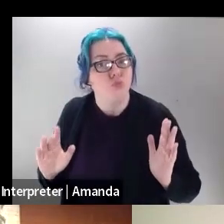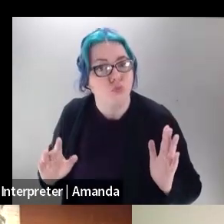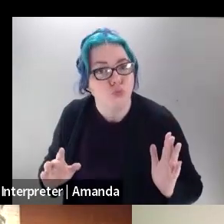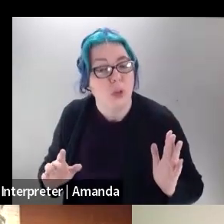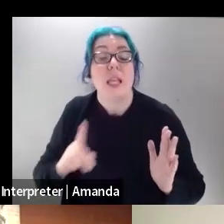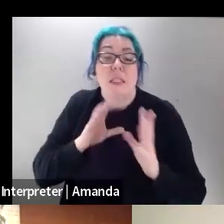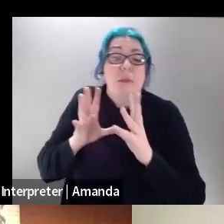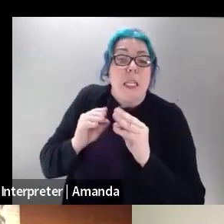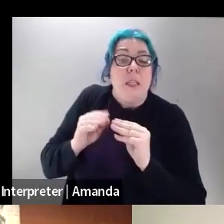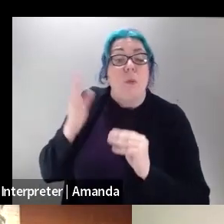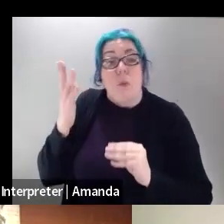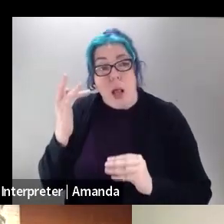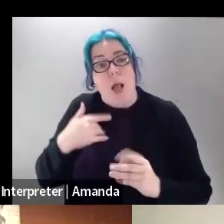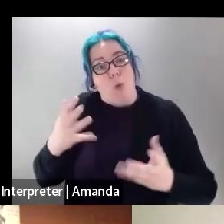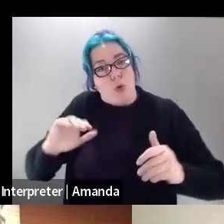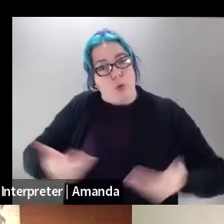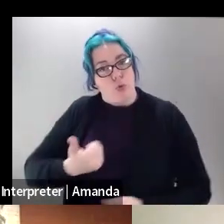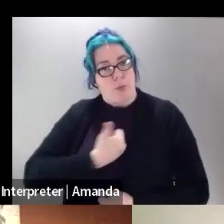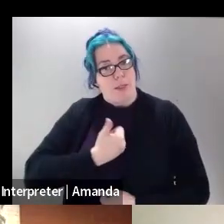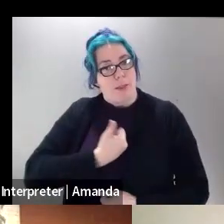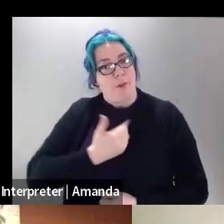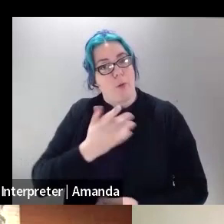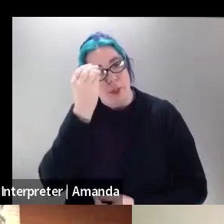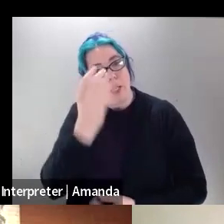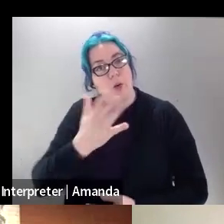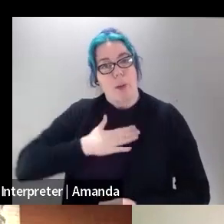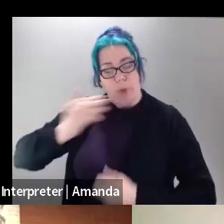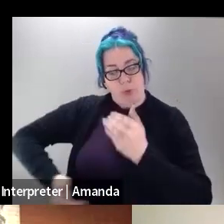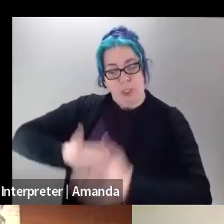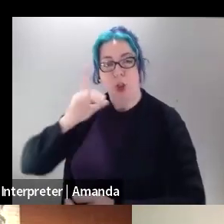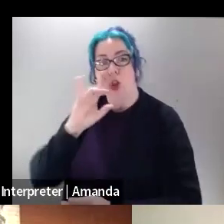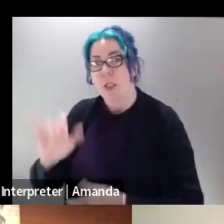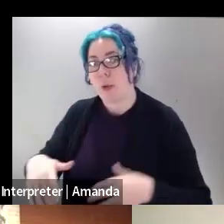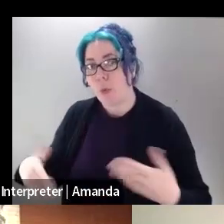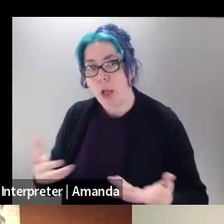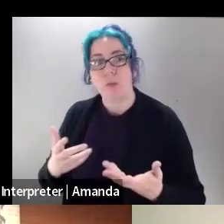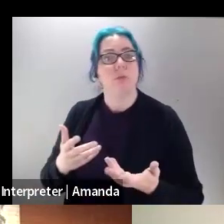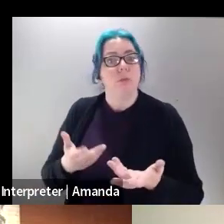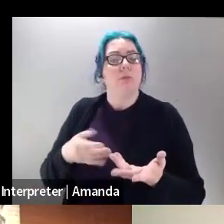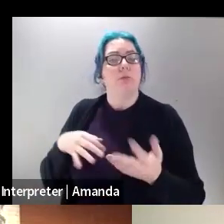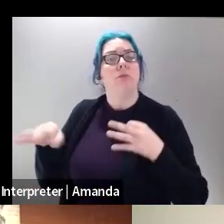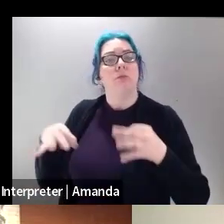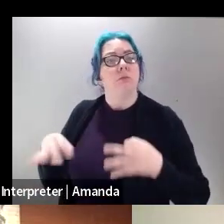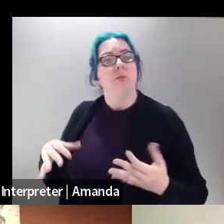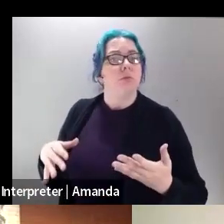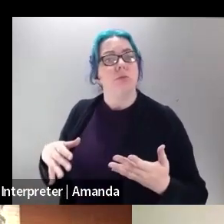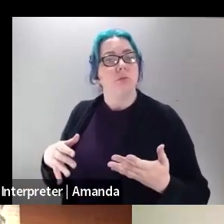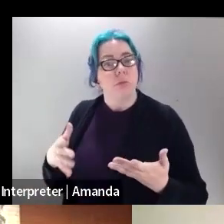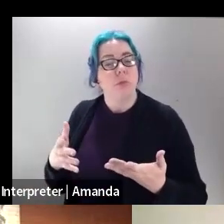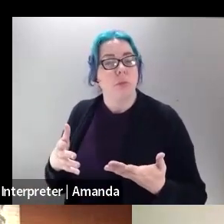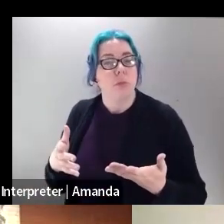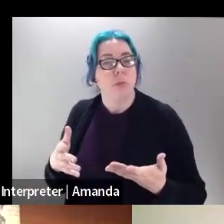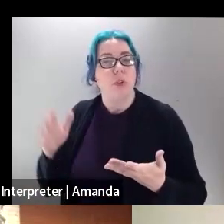to introduce myself and to talk about my process, which kind of I have broken, broken down for myself,